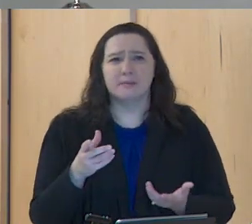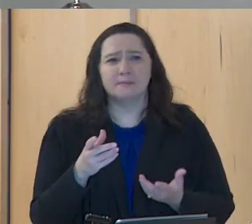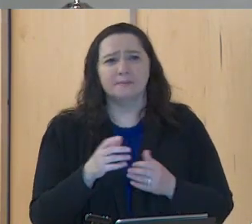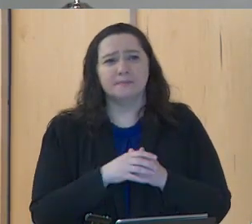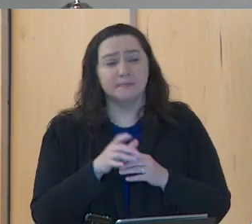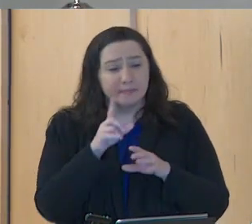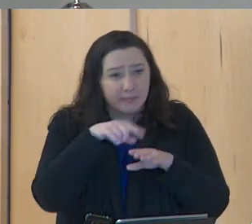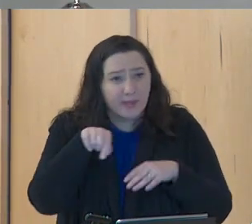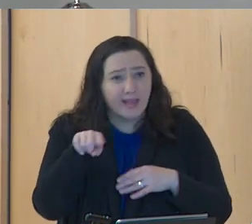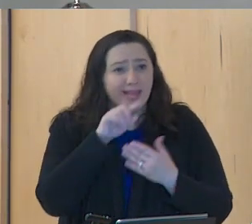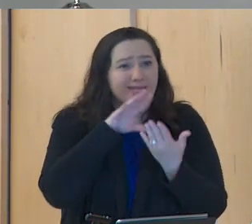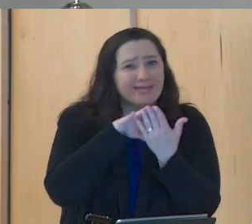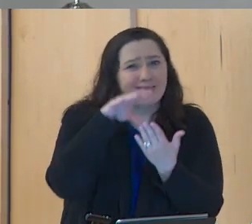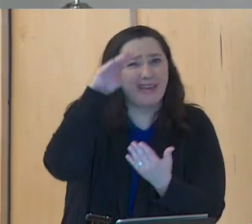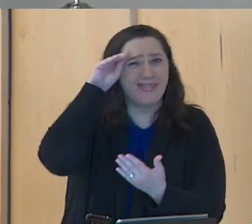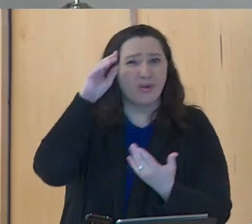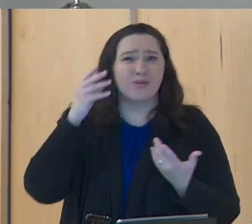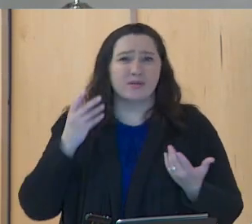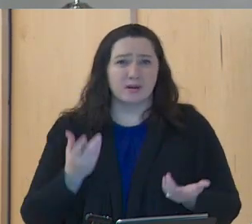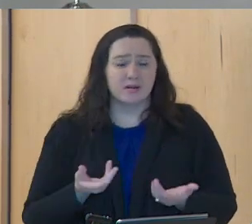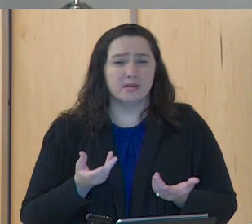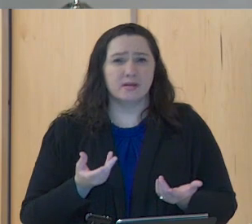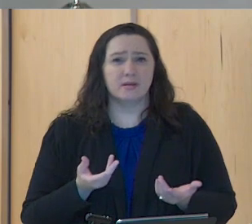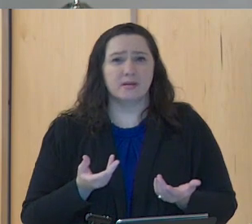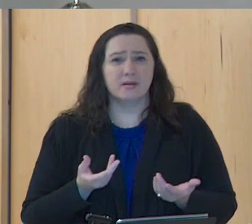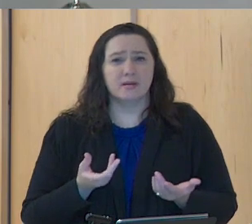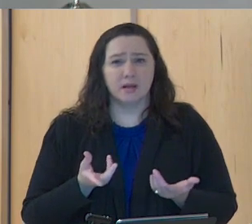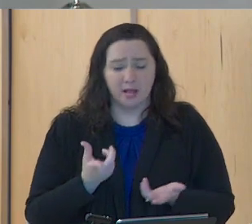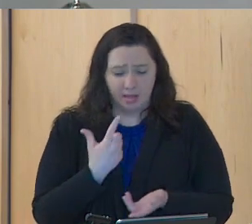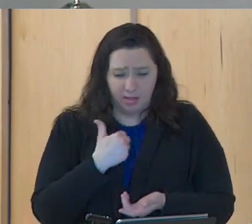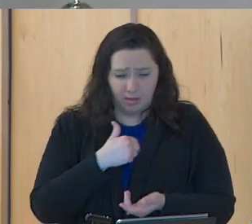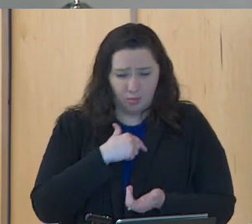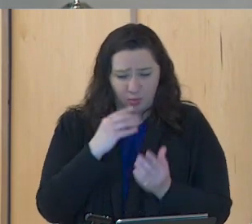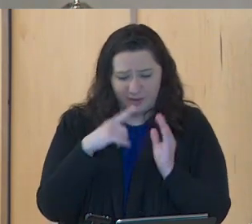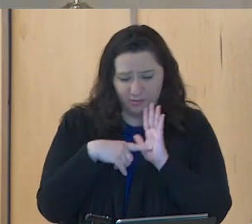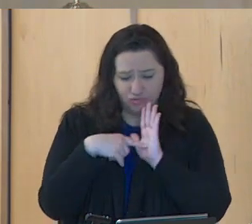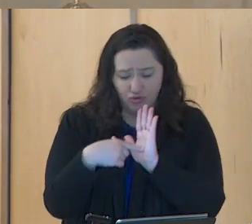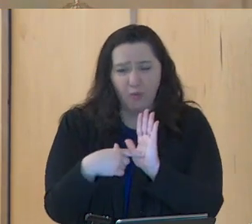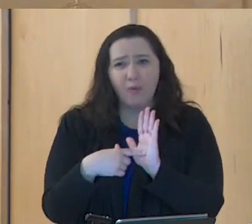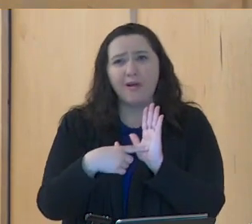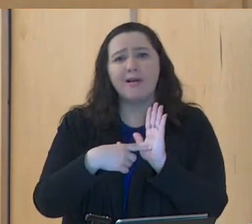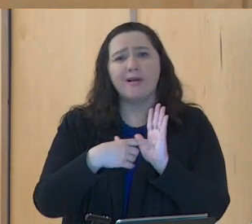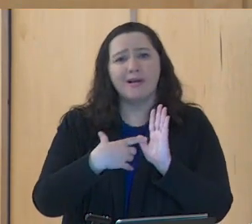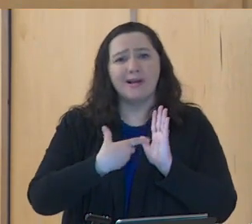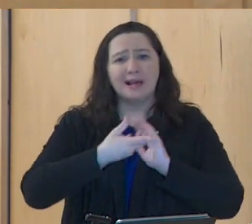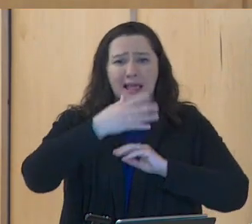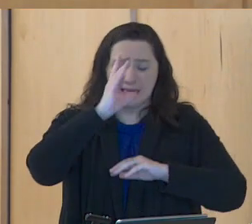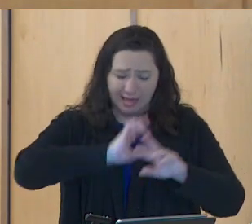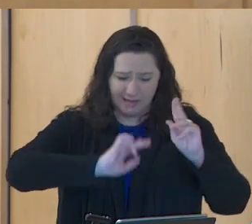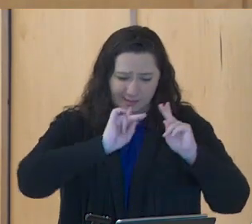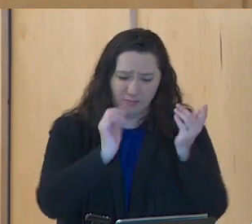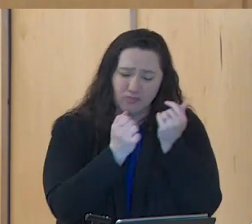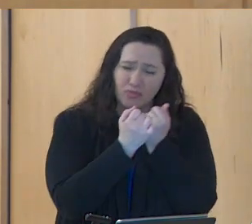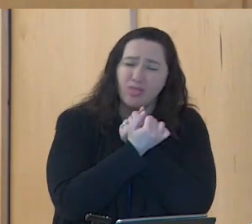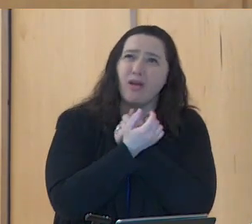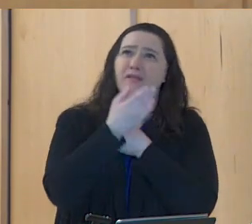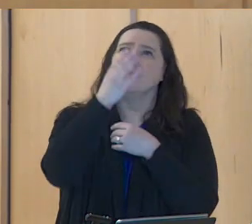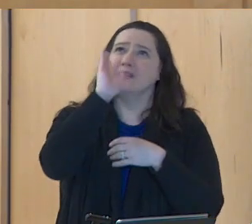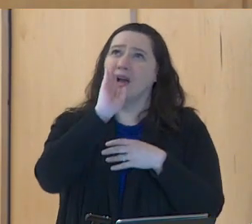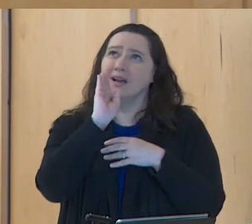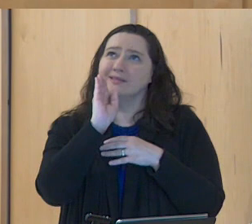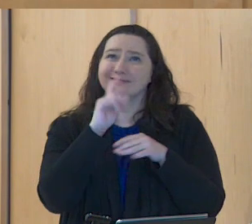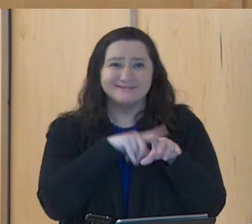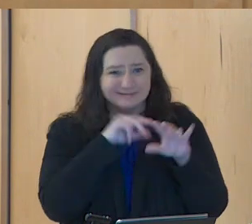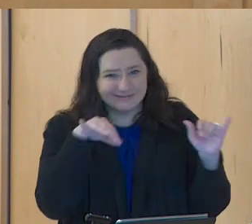they learn from us that God's people not only love God, but they also love their